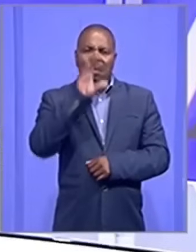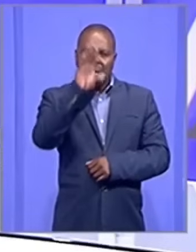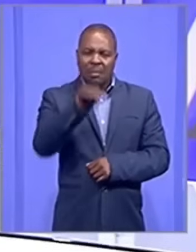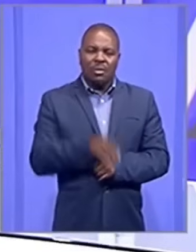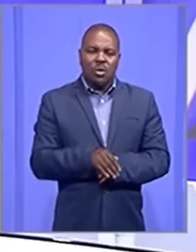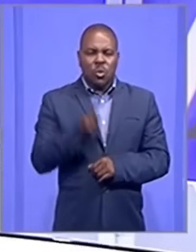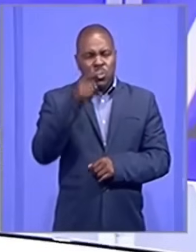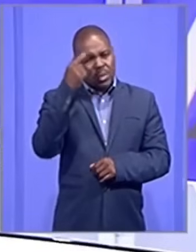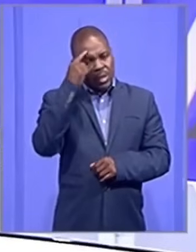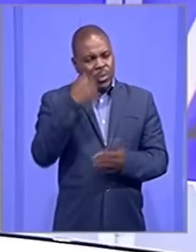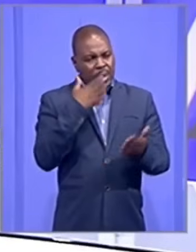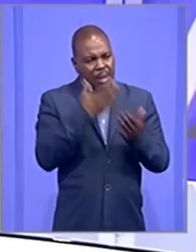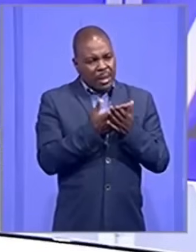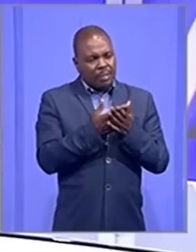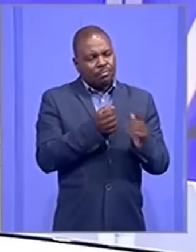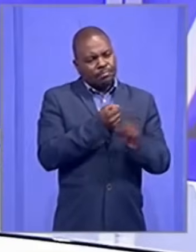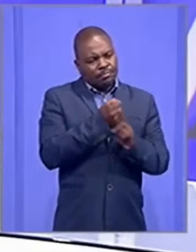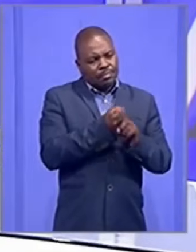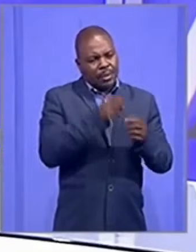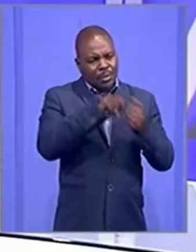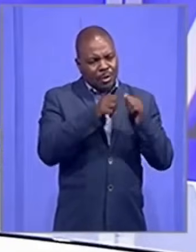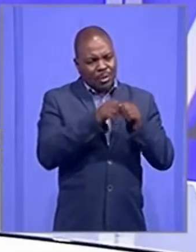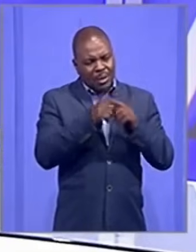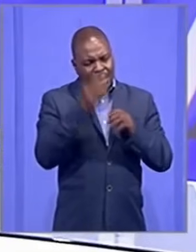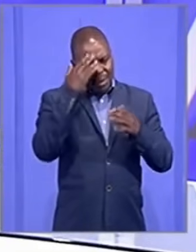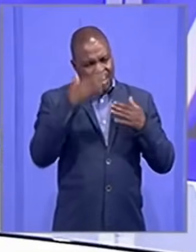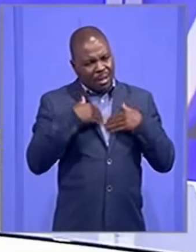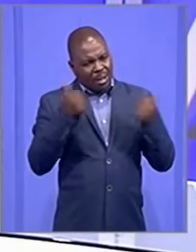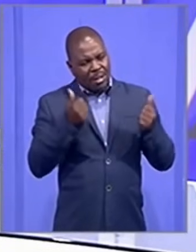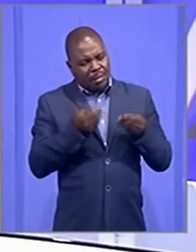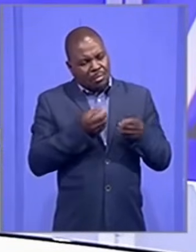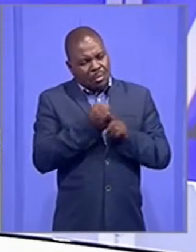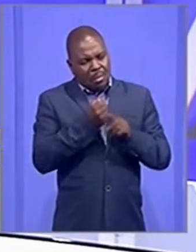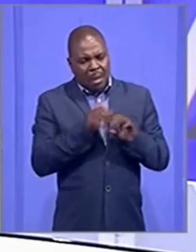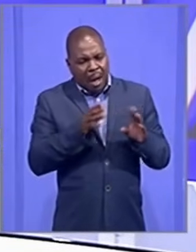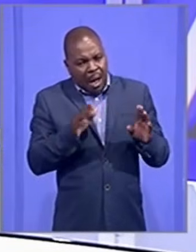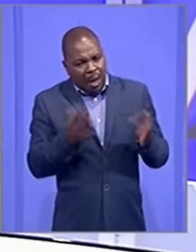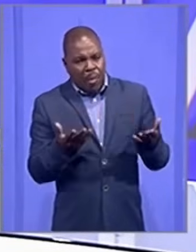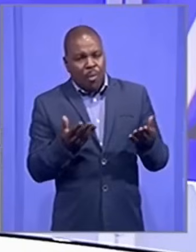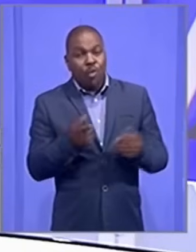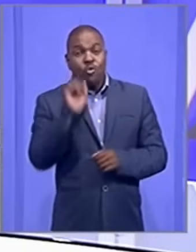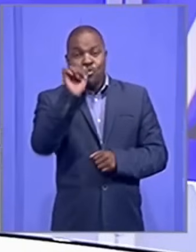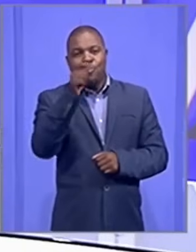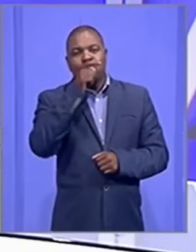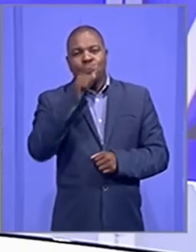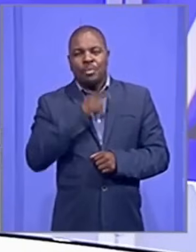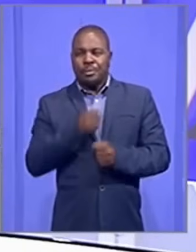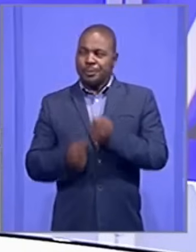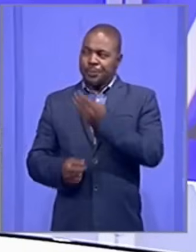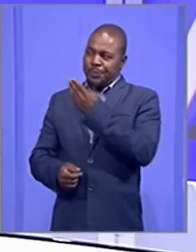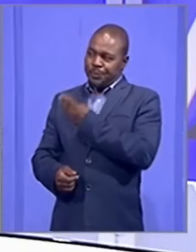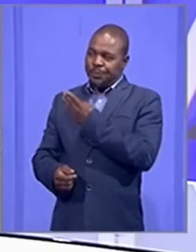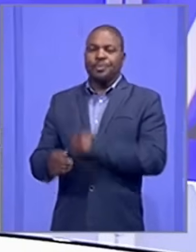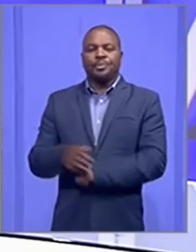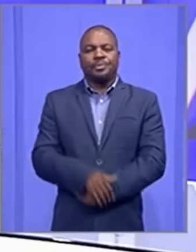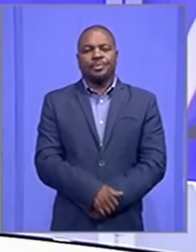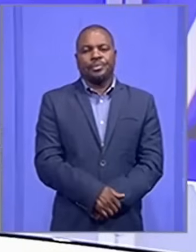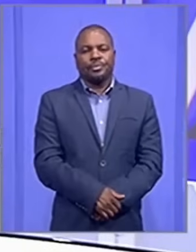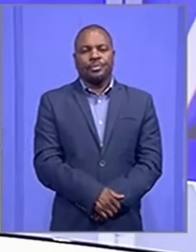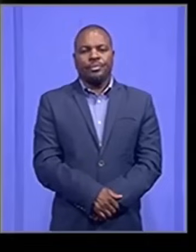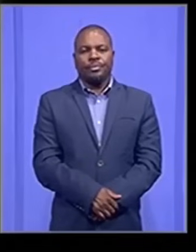ka dirwago go thibela le go fenya mathata a go amana le monagano? Maikutlo a lena ke yao.